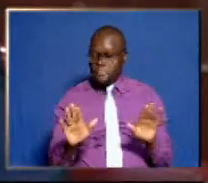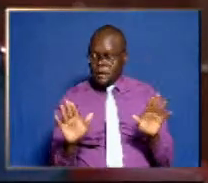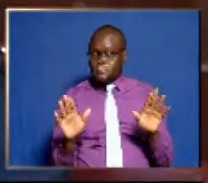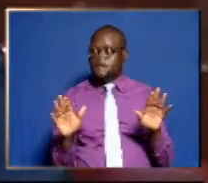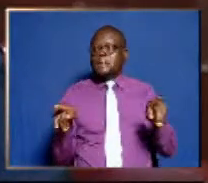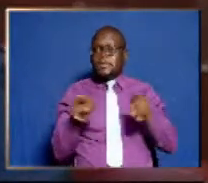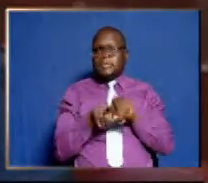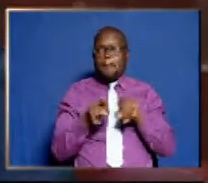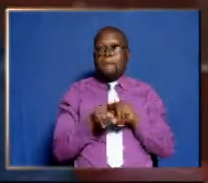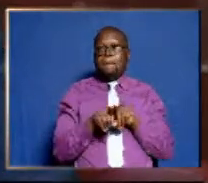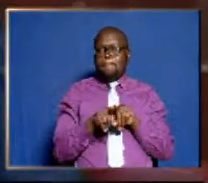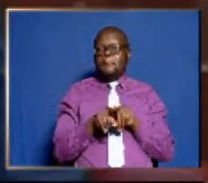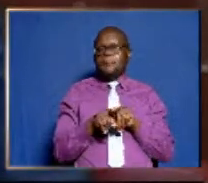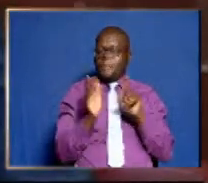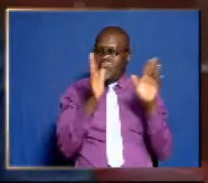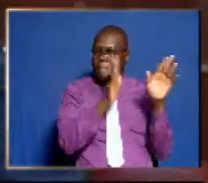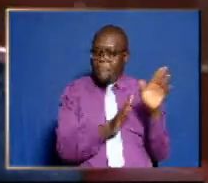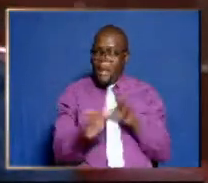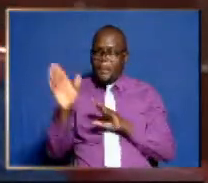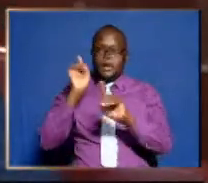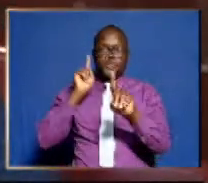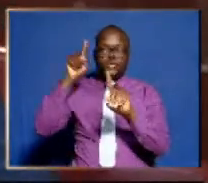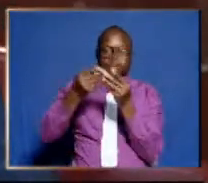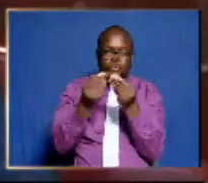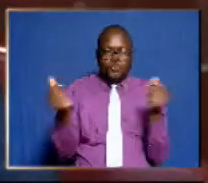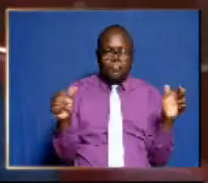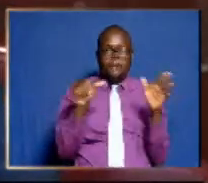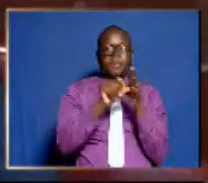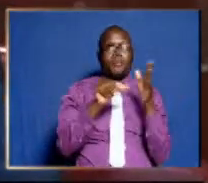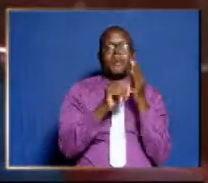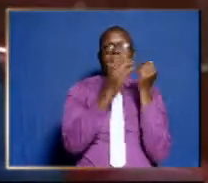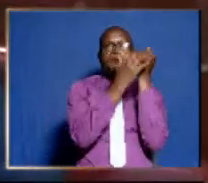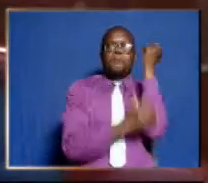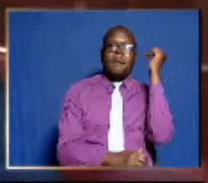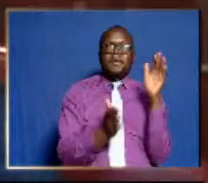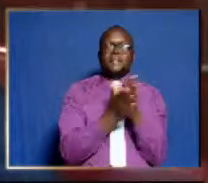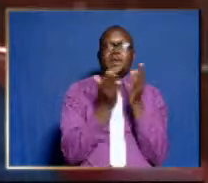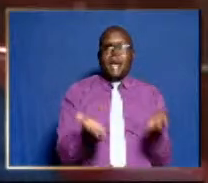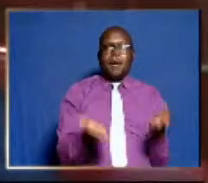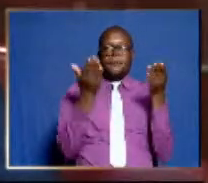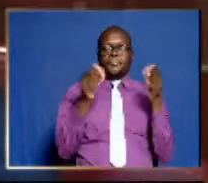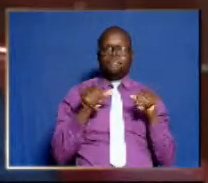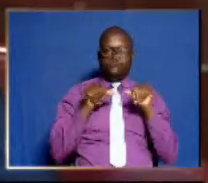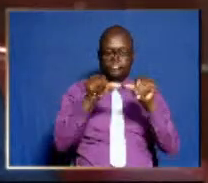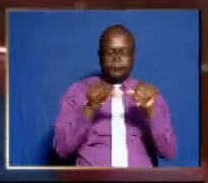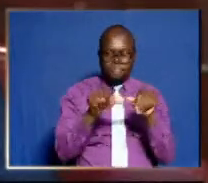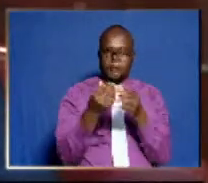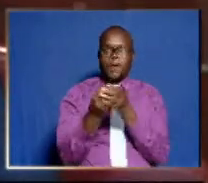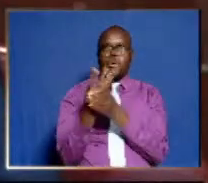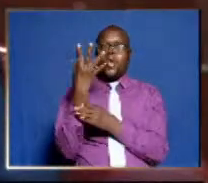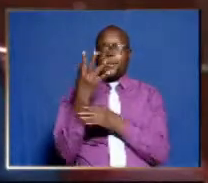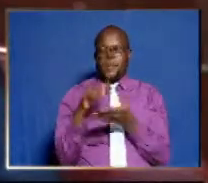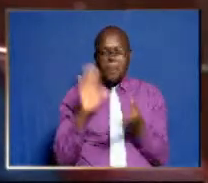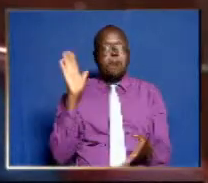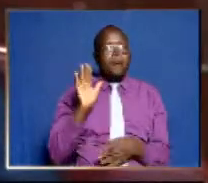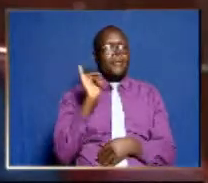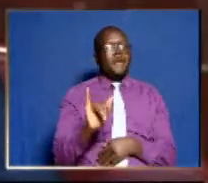they are designed to end poverty and enhance sustainable growth. Honorable Speaker,